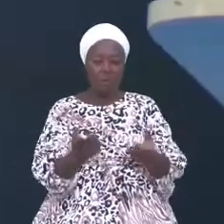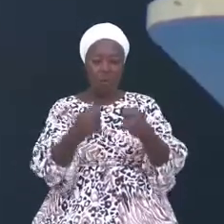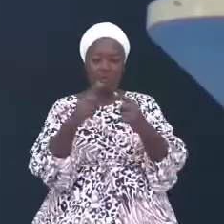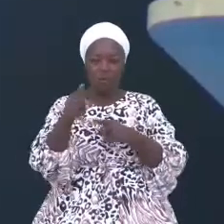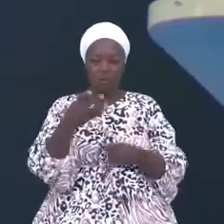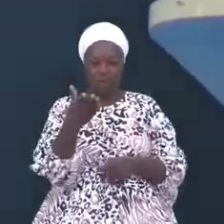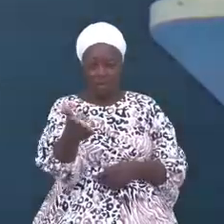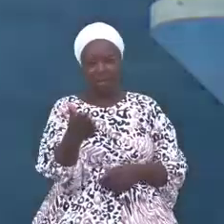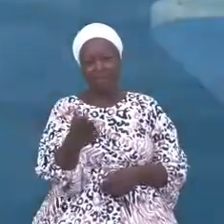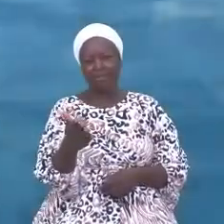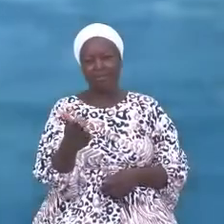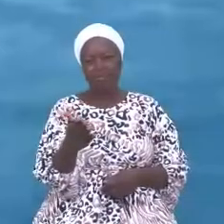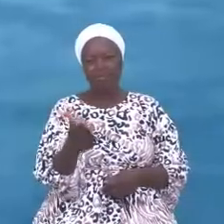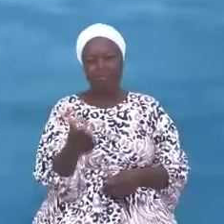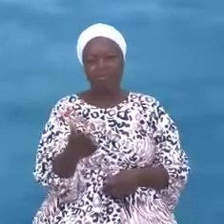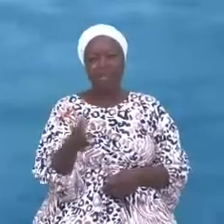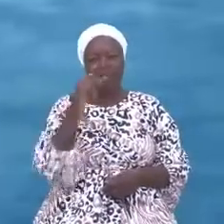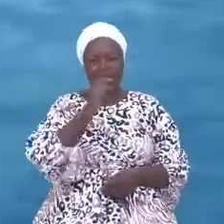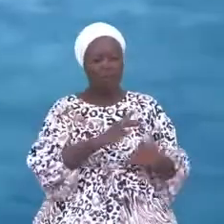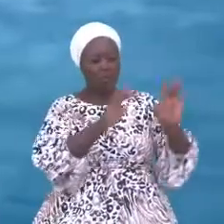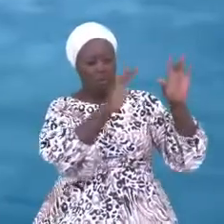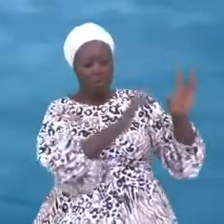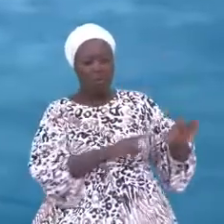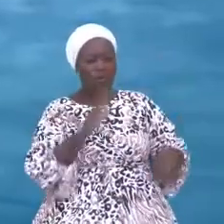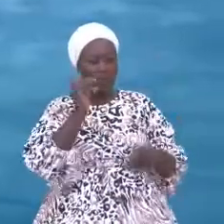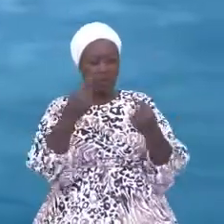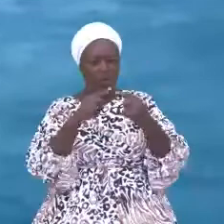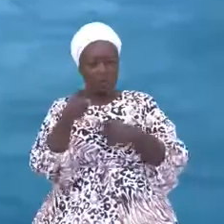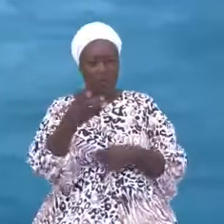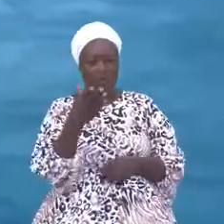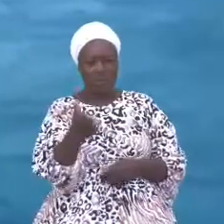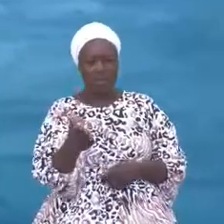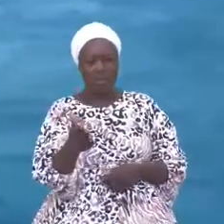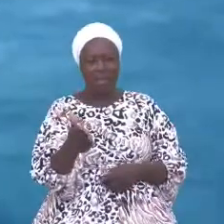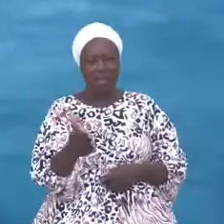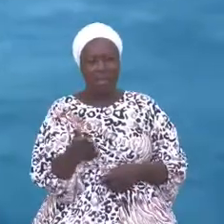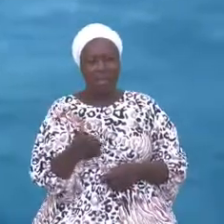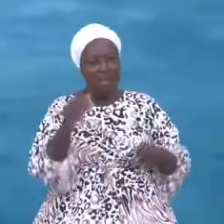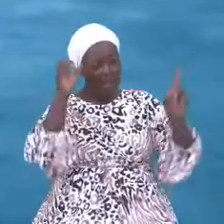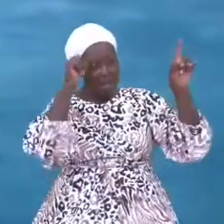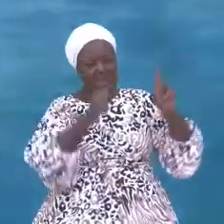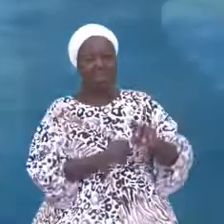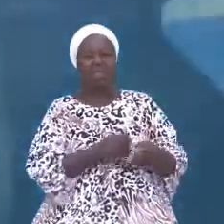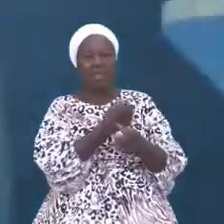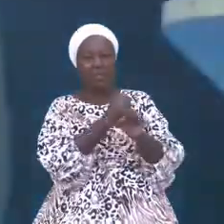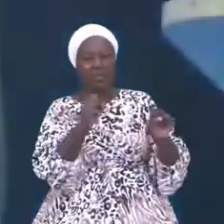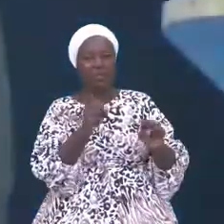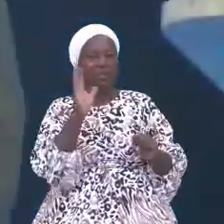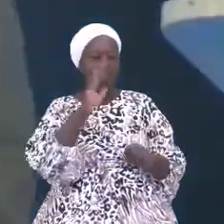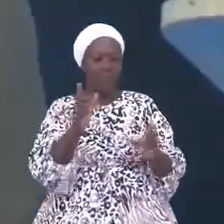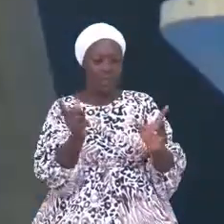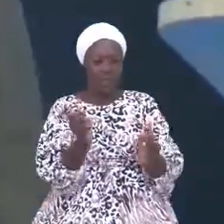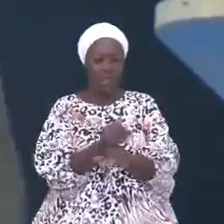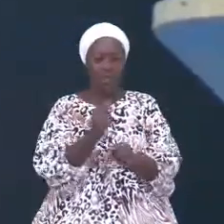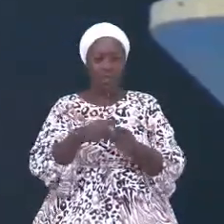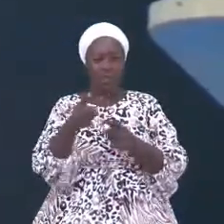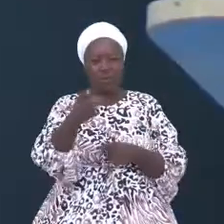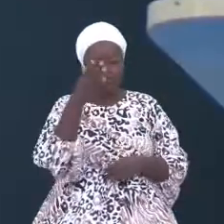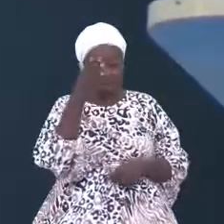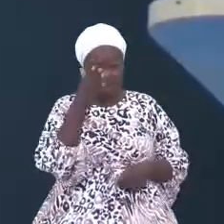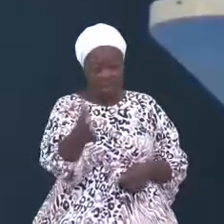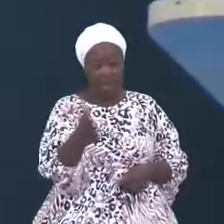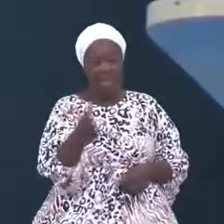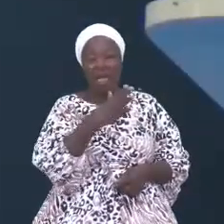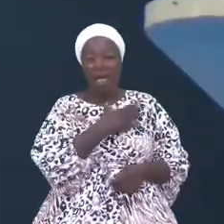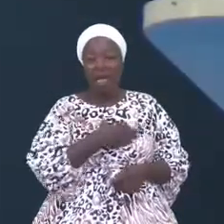right there. His compassion will meet you right there. His salvation will get to you right there.